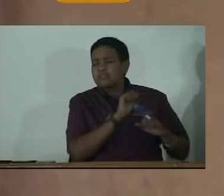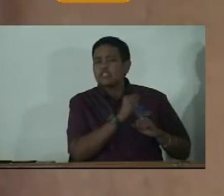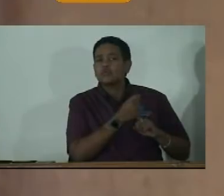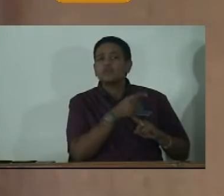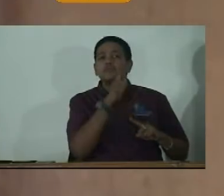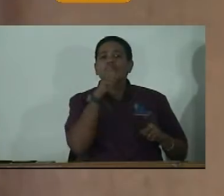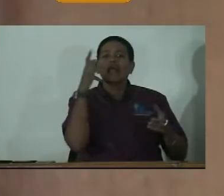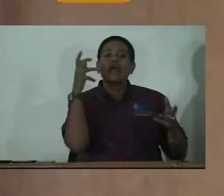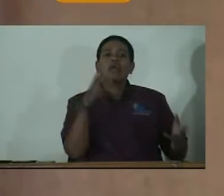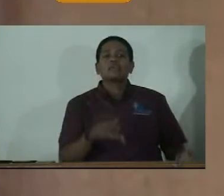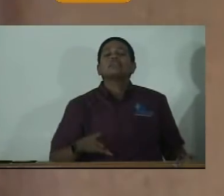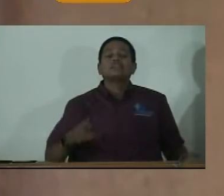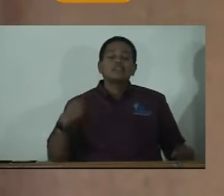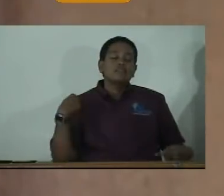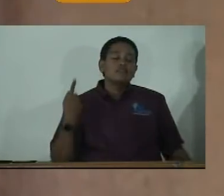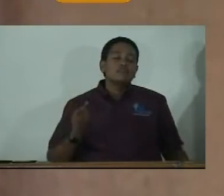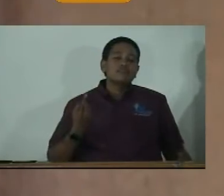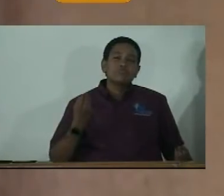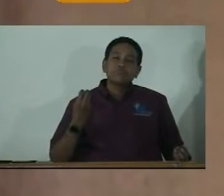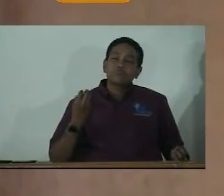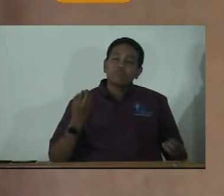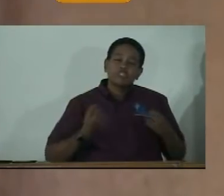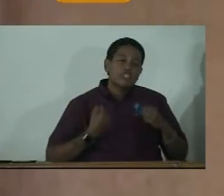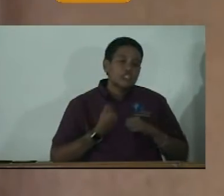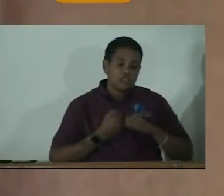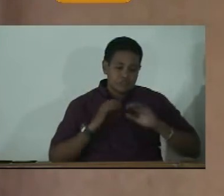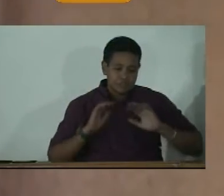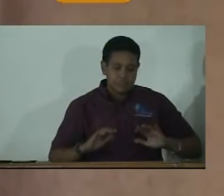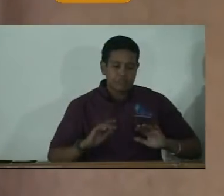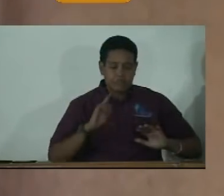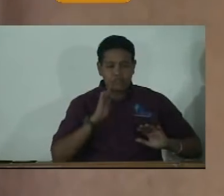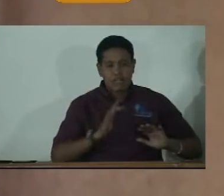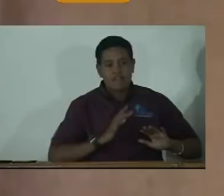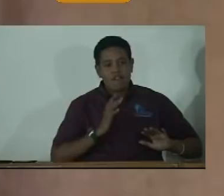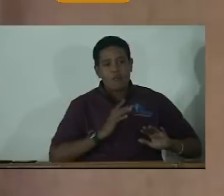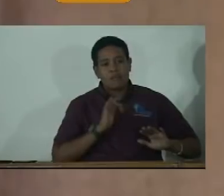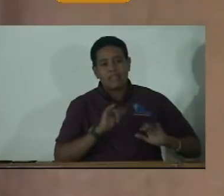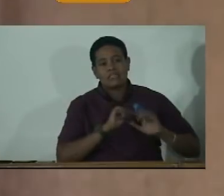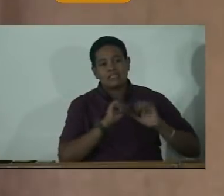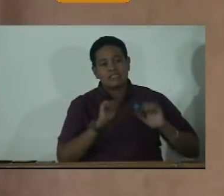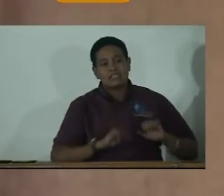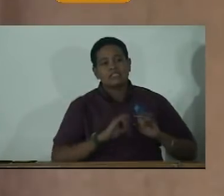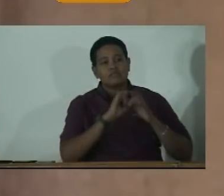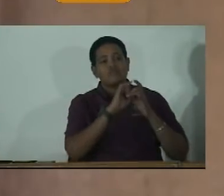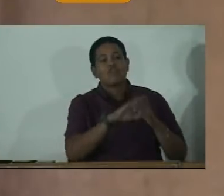has existed for over a decade, and just formalizing that in terms of the